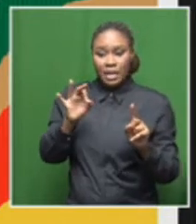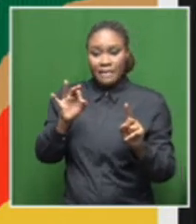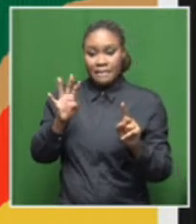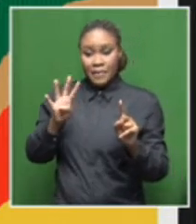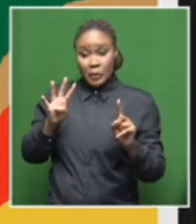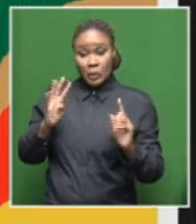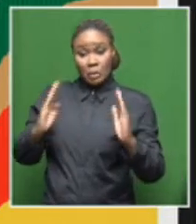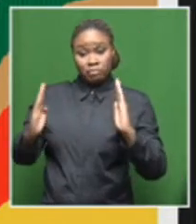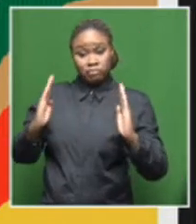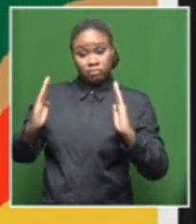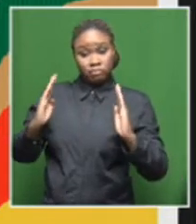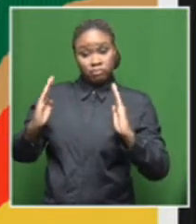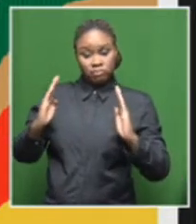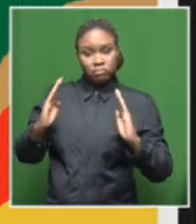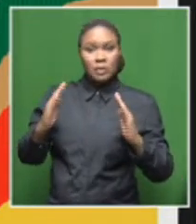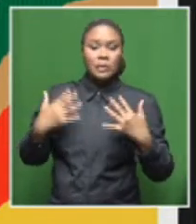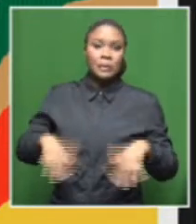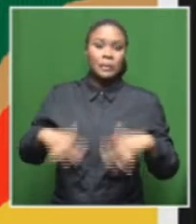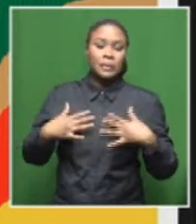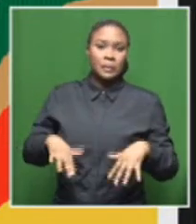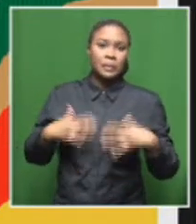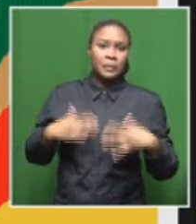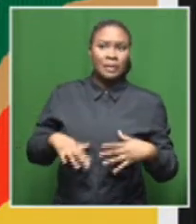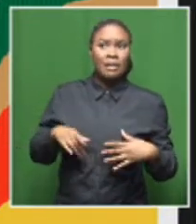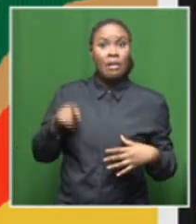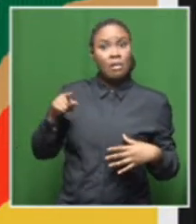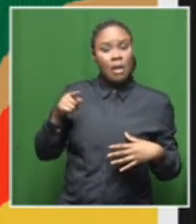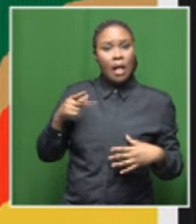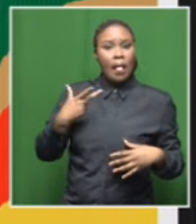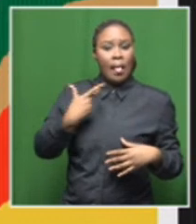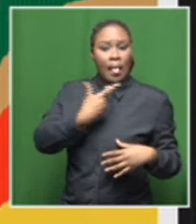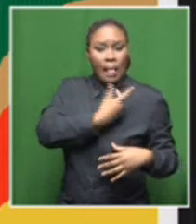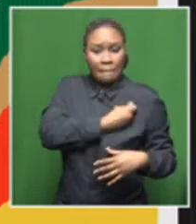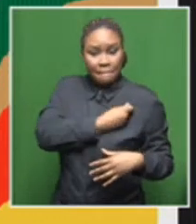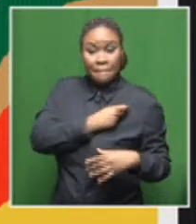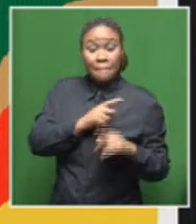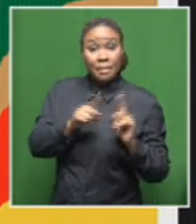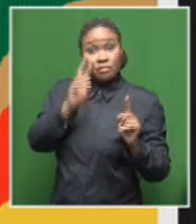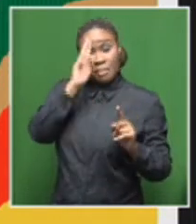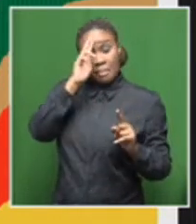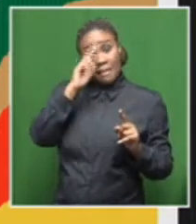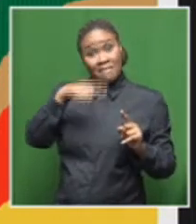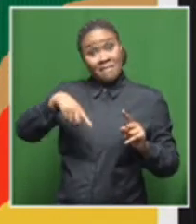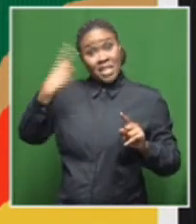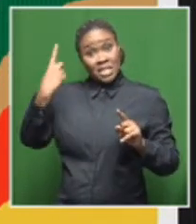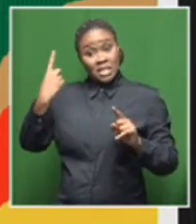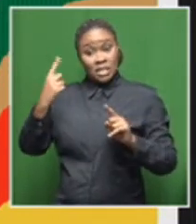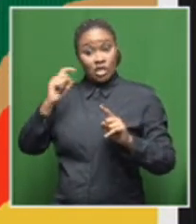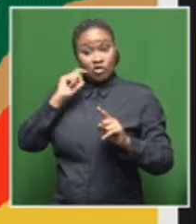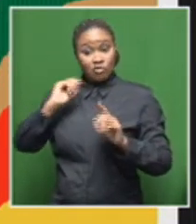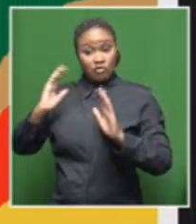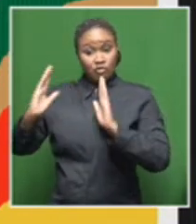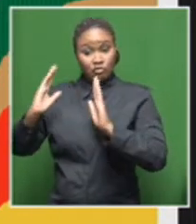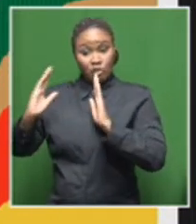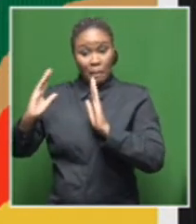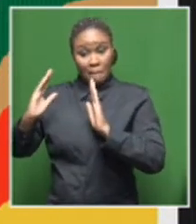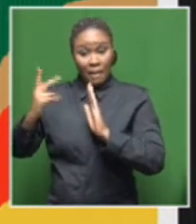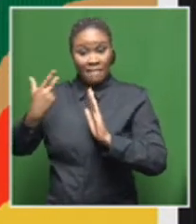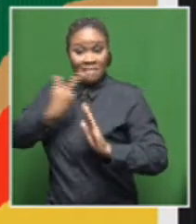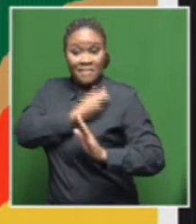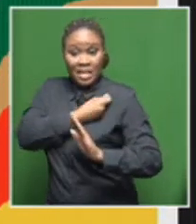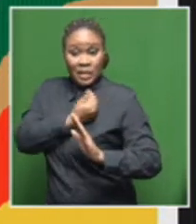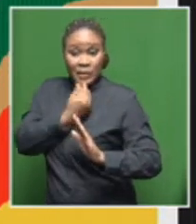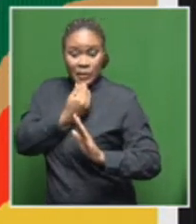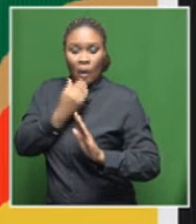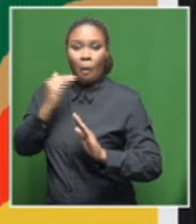after the older population, so there's a lot of a time lag to catch up, and especially with the male population in these